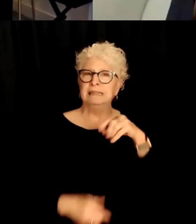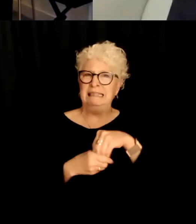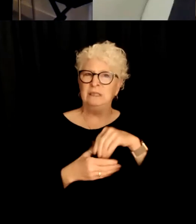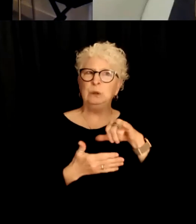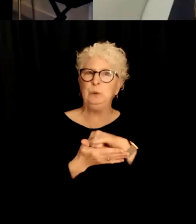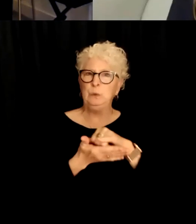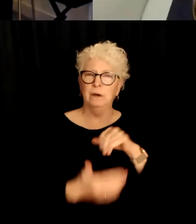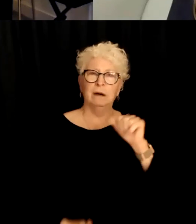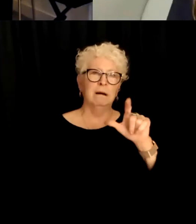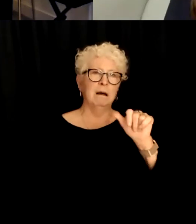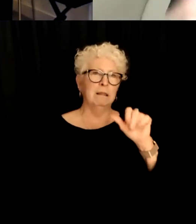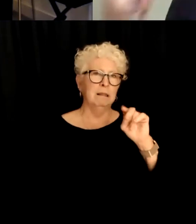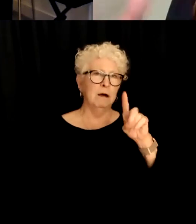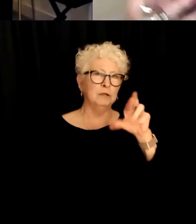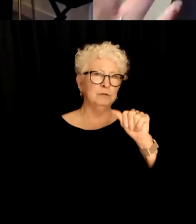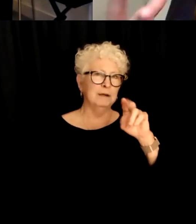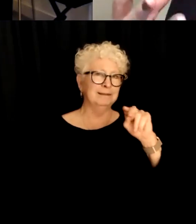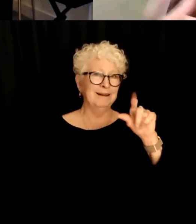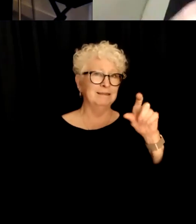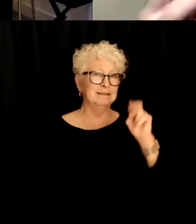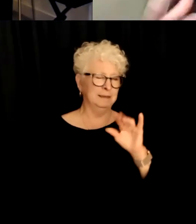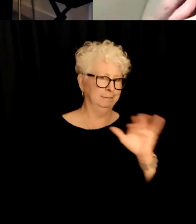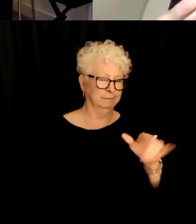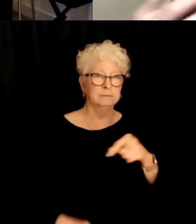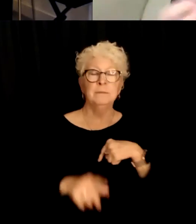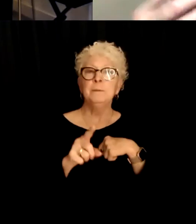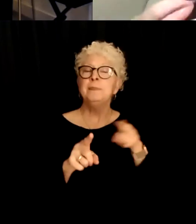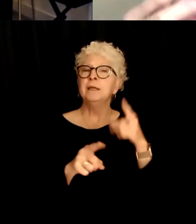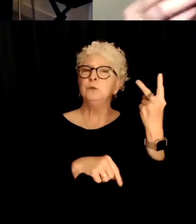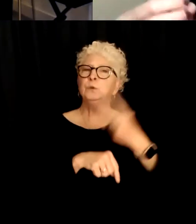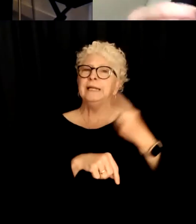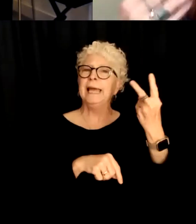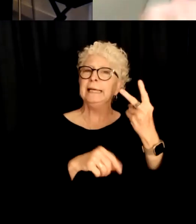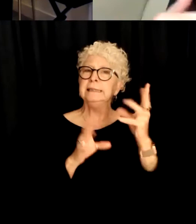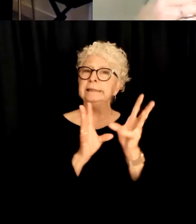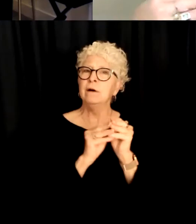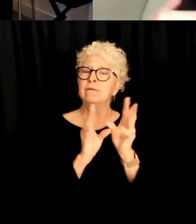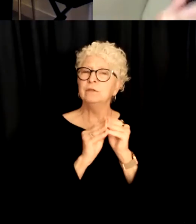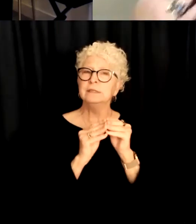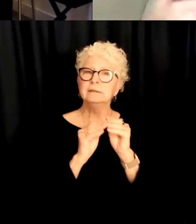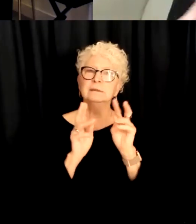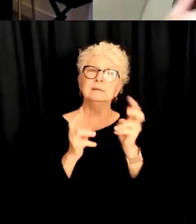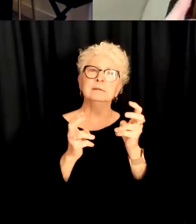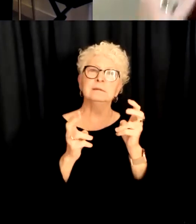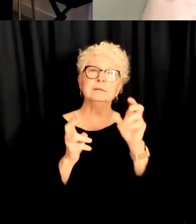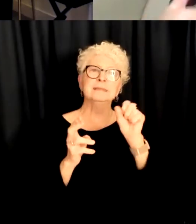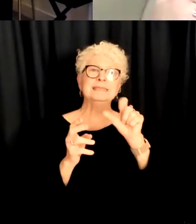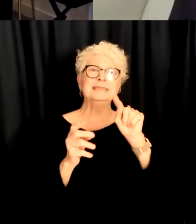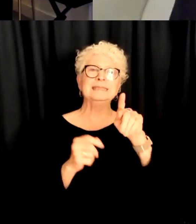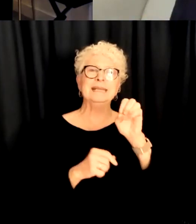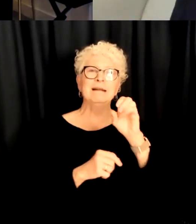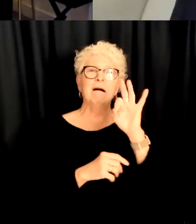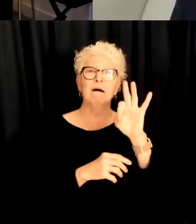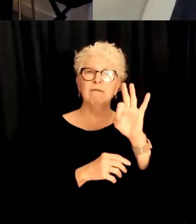2-day sort of the state of COVID type set. And it had some of the big speakers, Dr. Fauci spoke